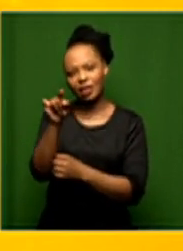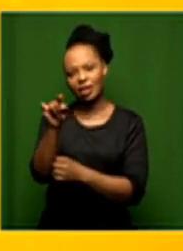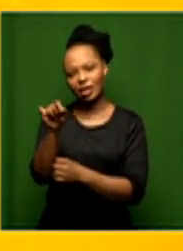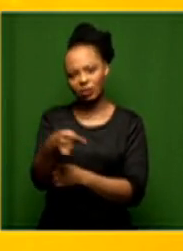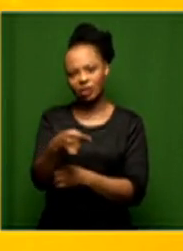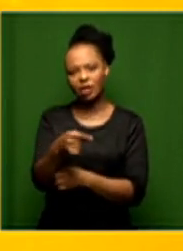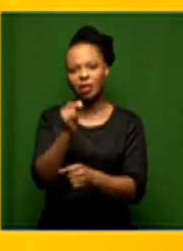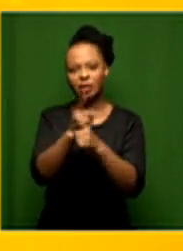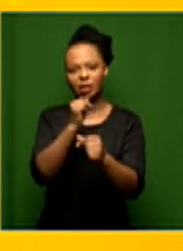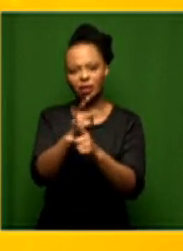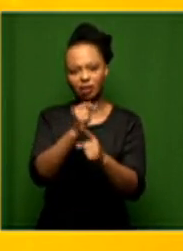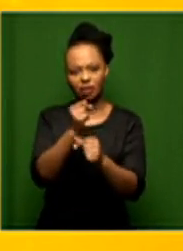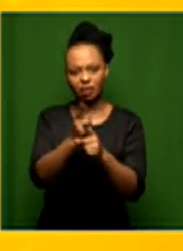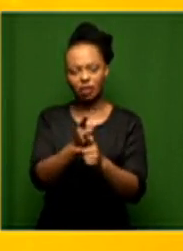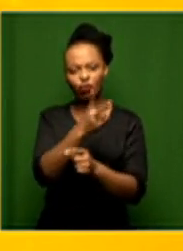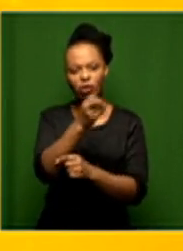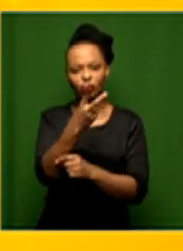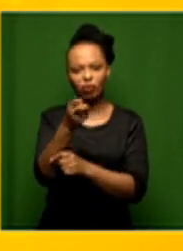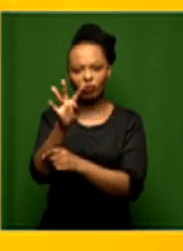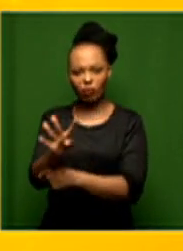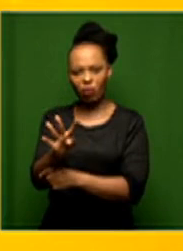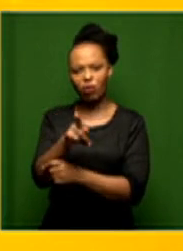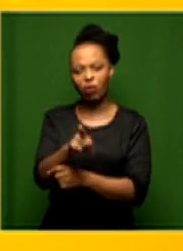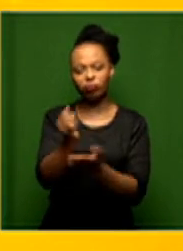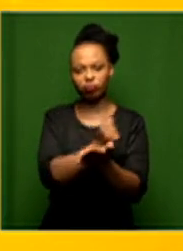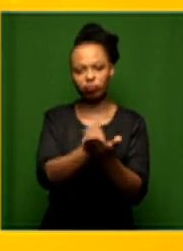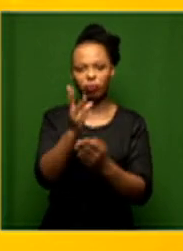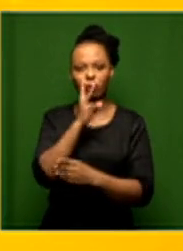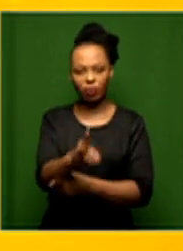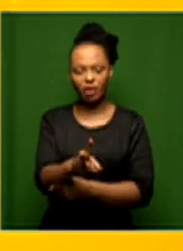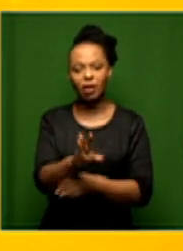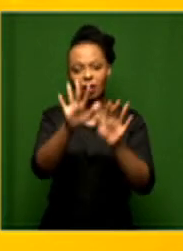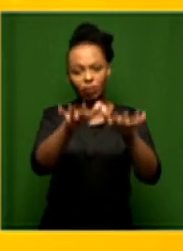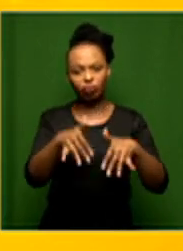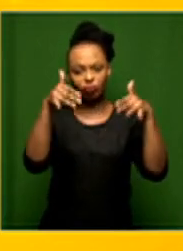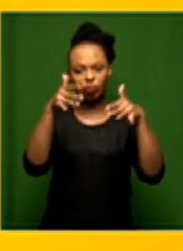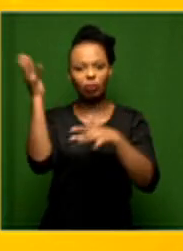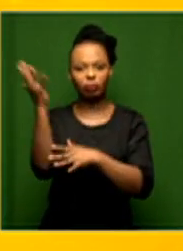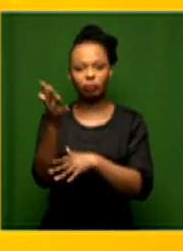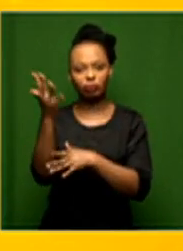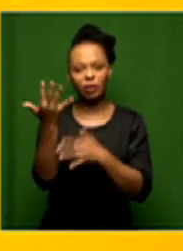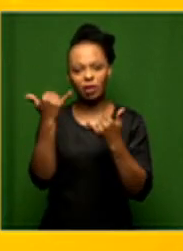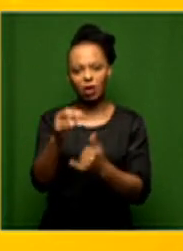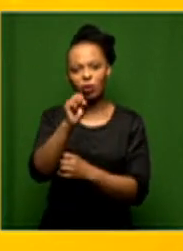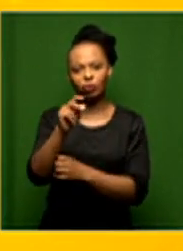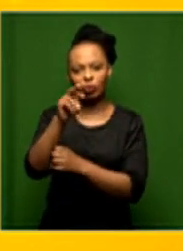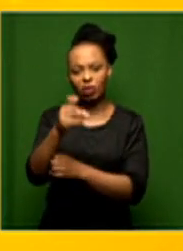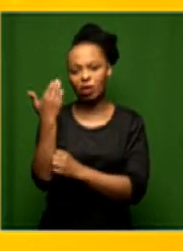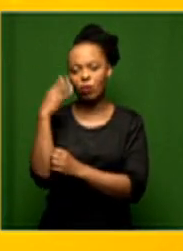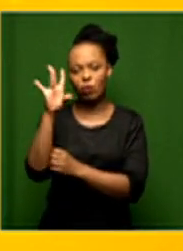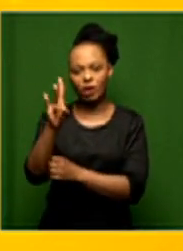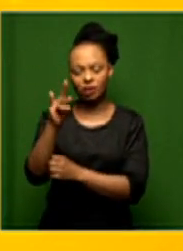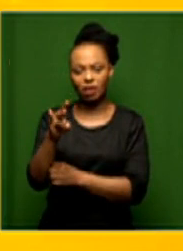taxis by 2024 as part of the recapitalisation programme. Addressing Parliament in the debate on the State of the Nation address on